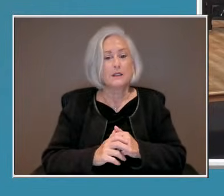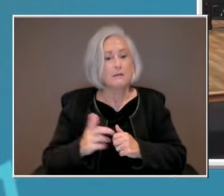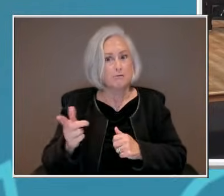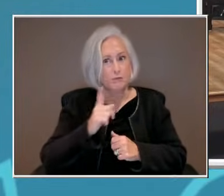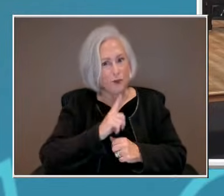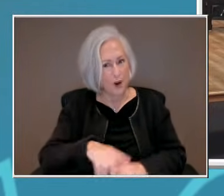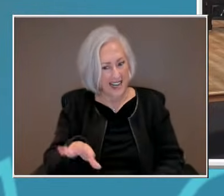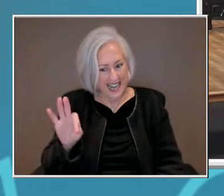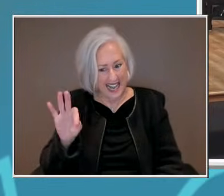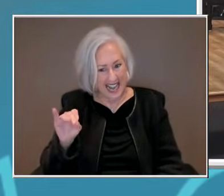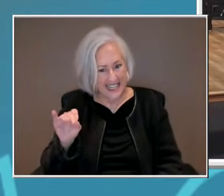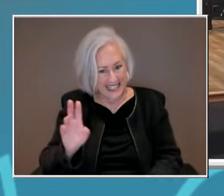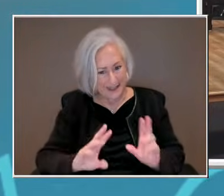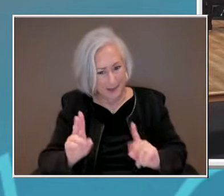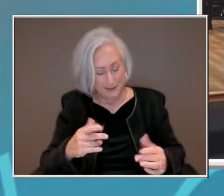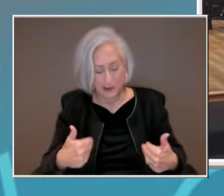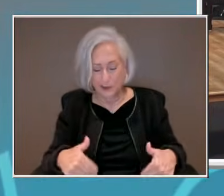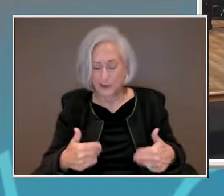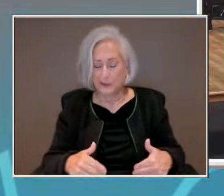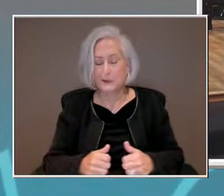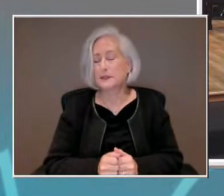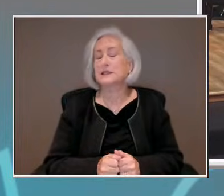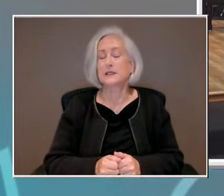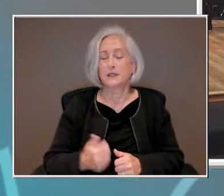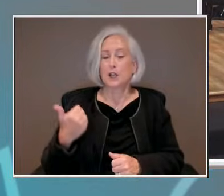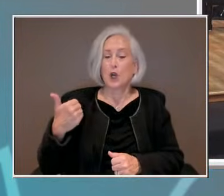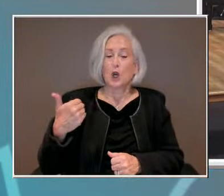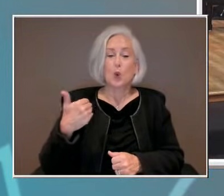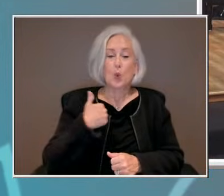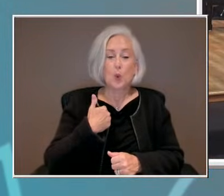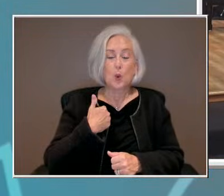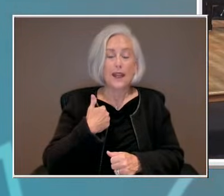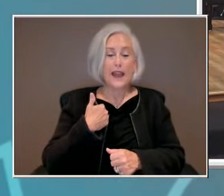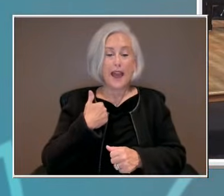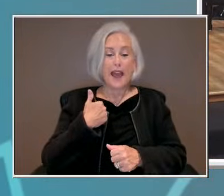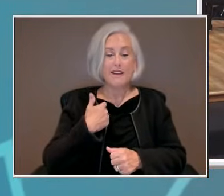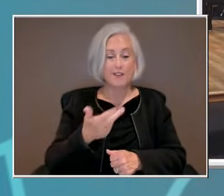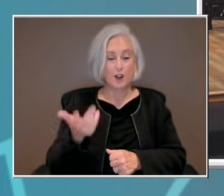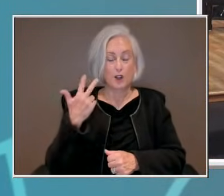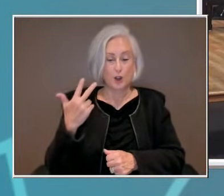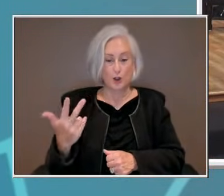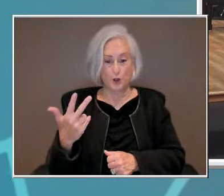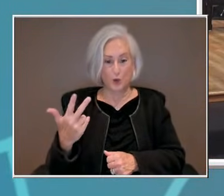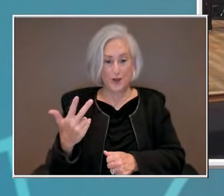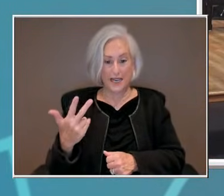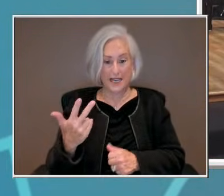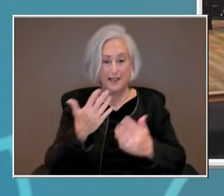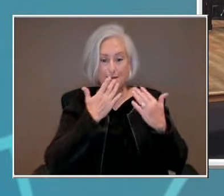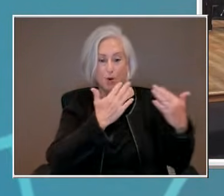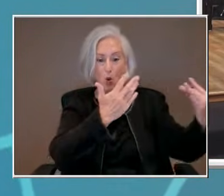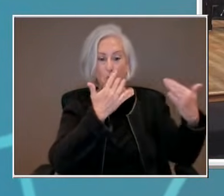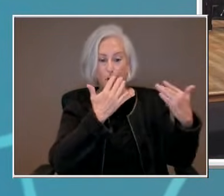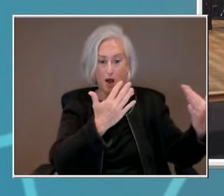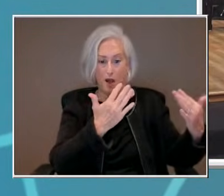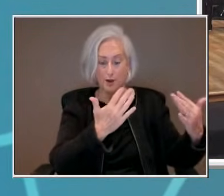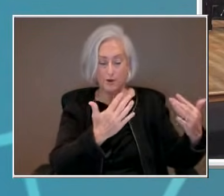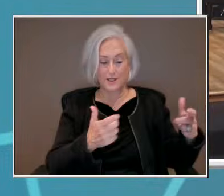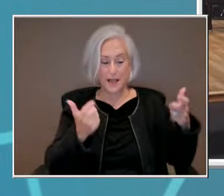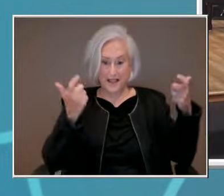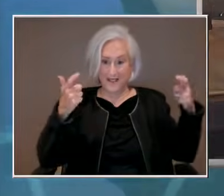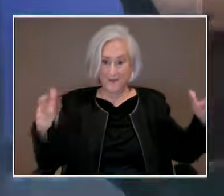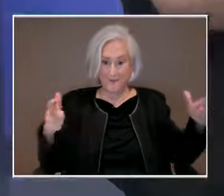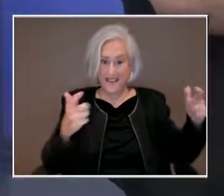need a bunch of school buses for that. We do have three choirs. We have the big choir here. We